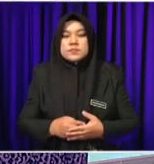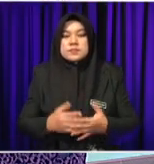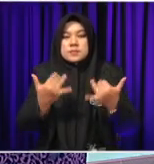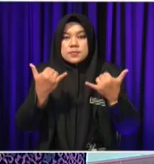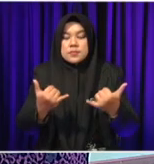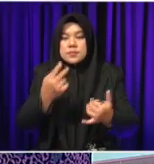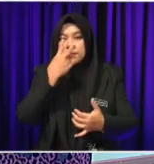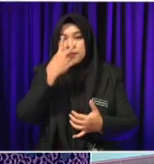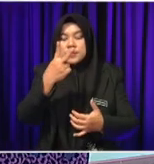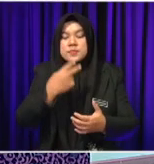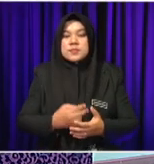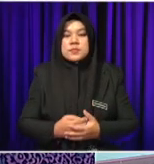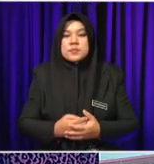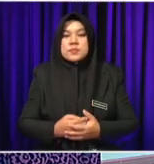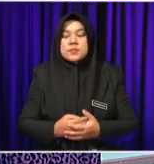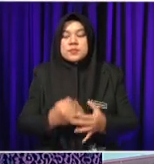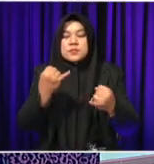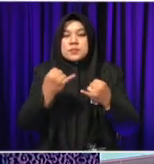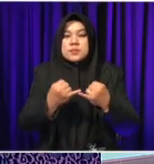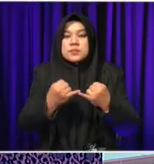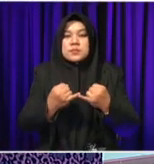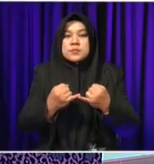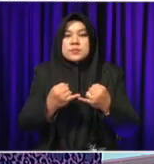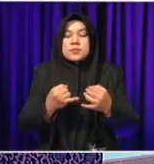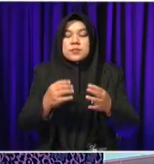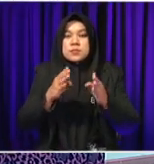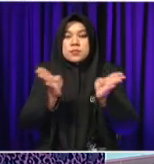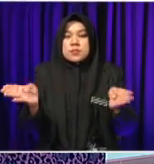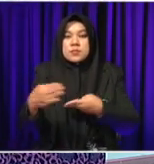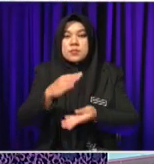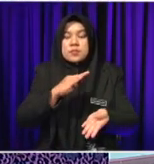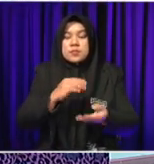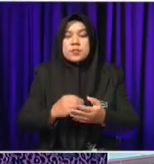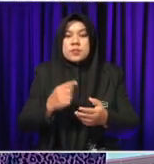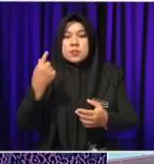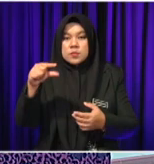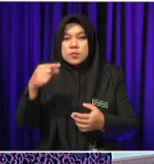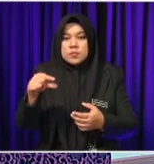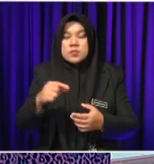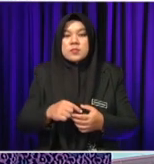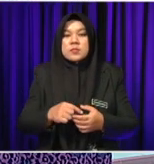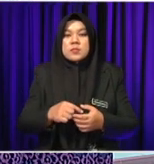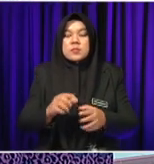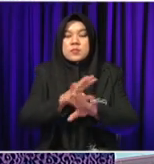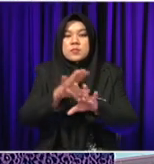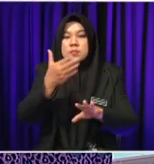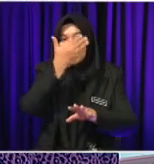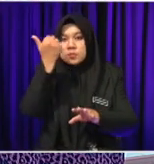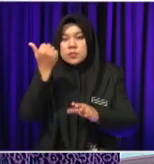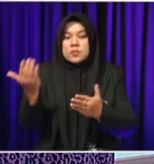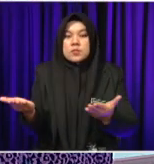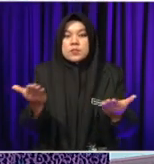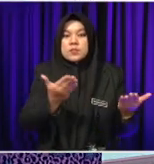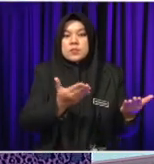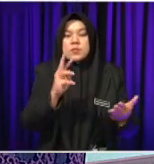look at the last box there. Every time you use green colour, please do not forget to bring in modal